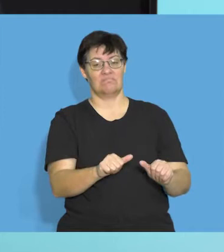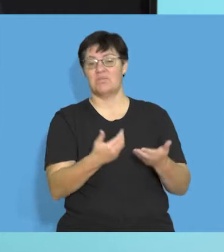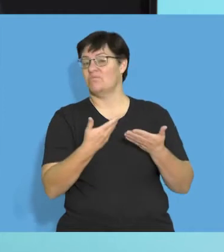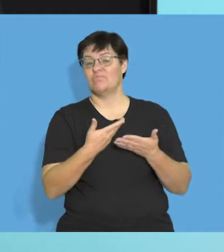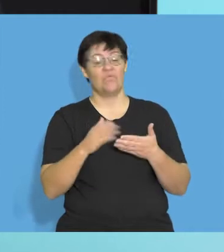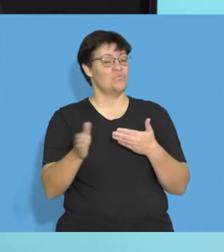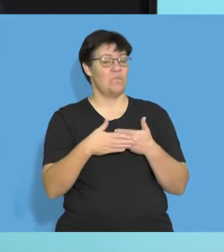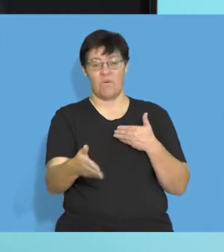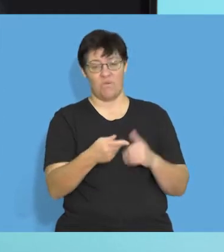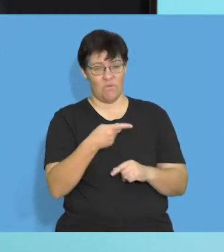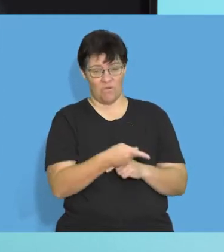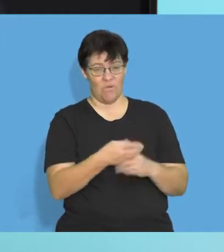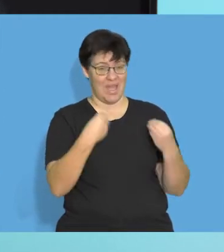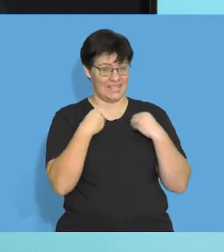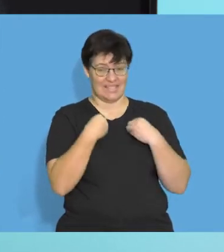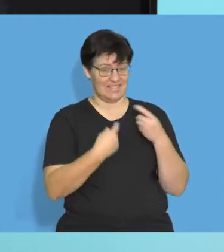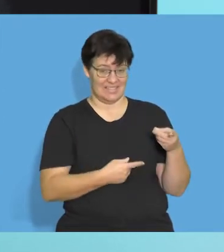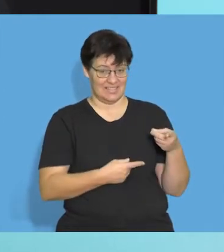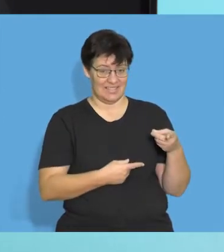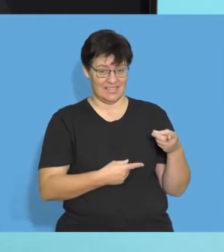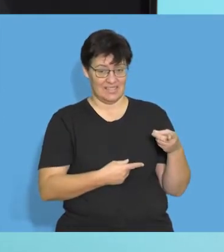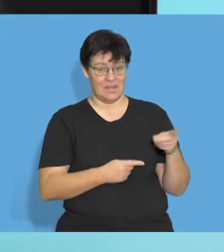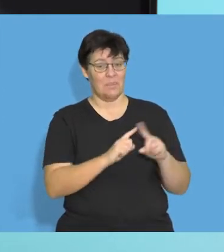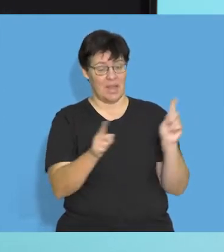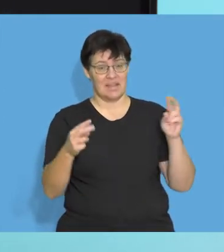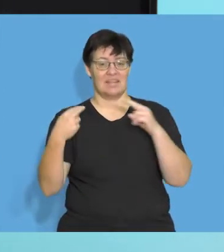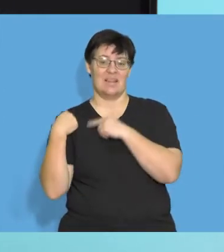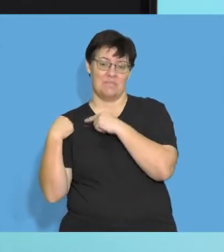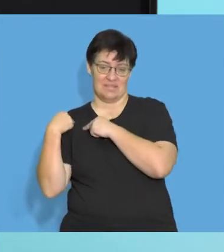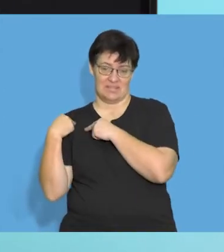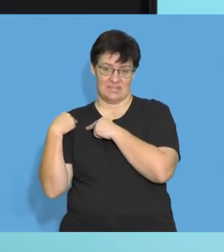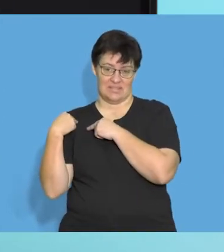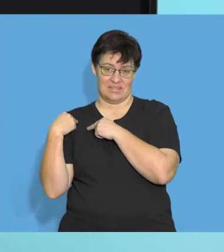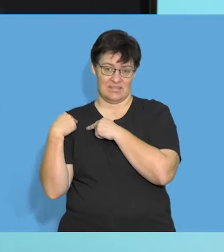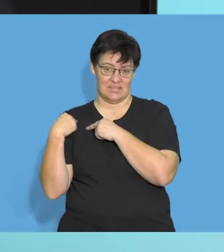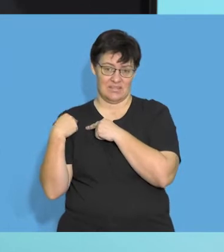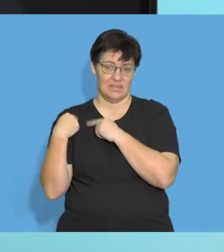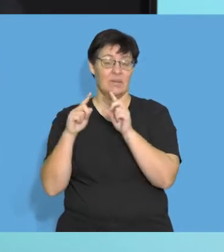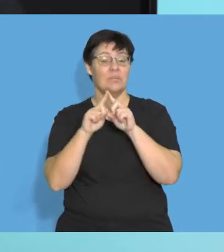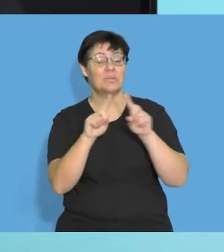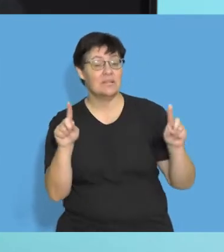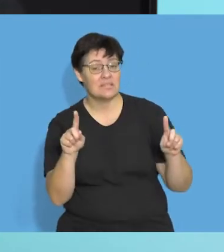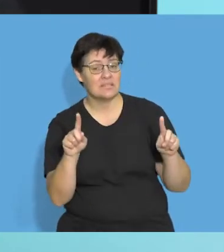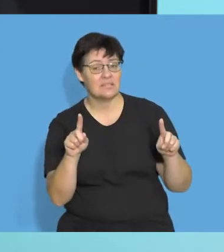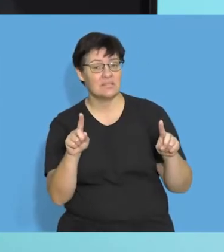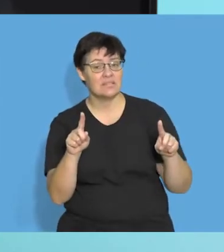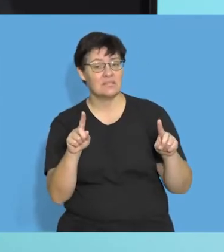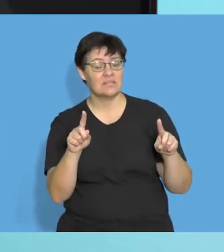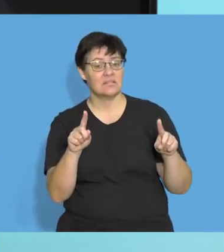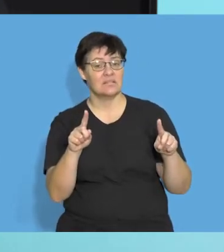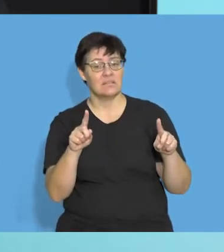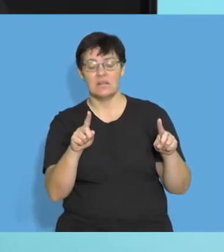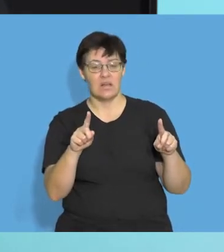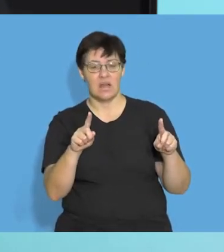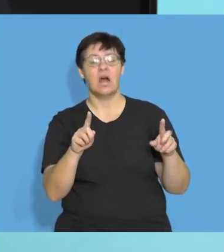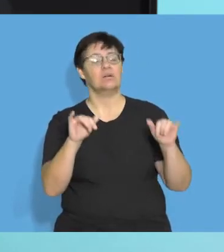be regarded as an asset, right, but a liability. However, the account debit and the account credit